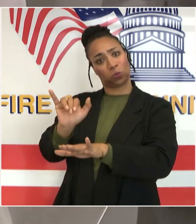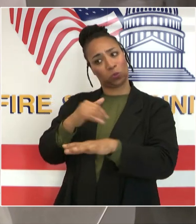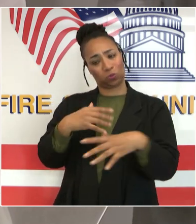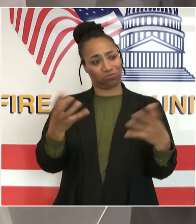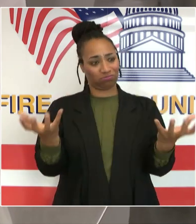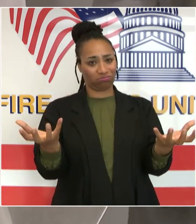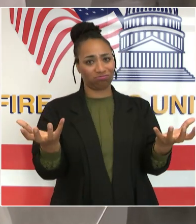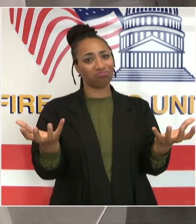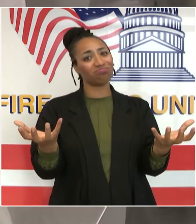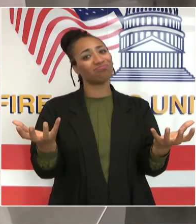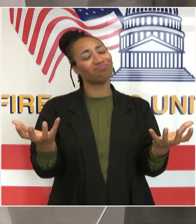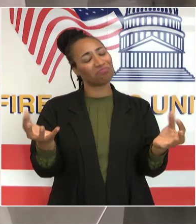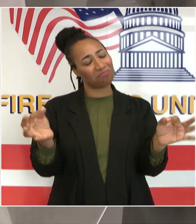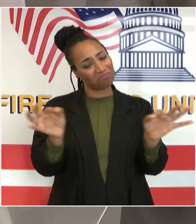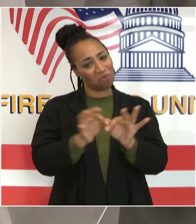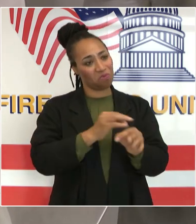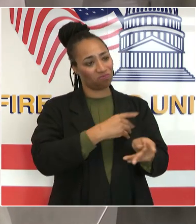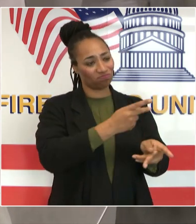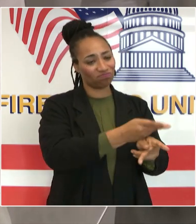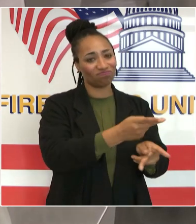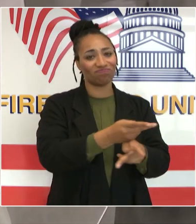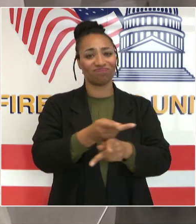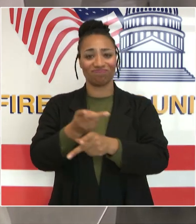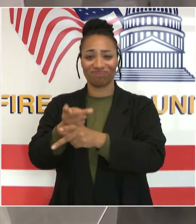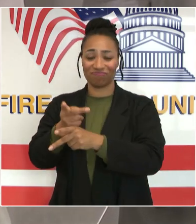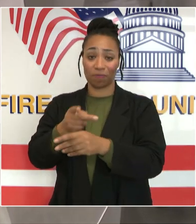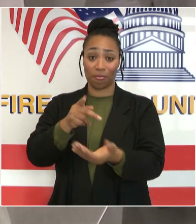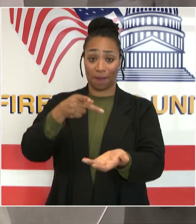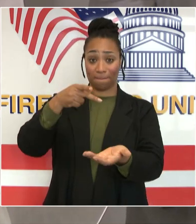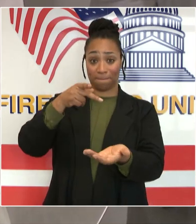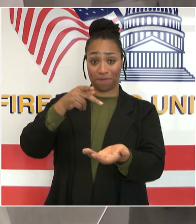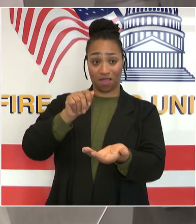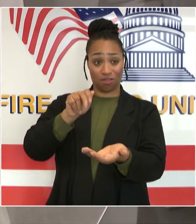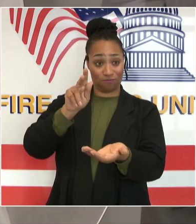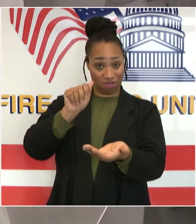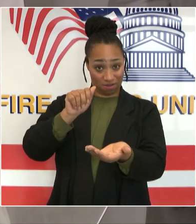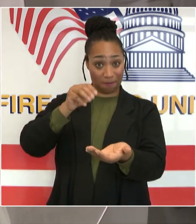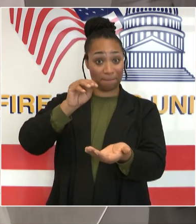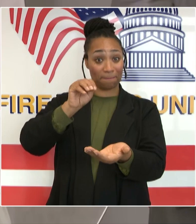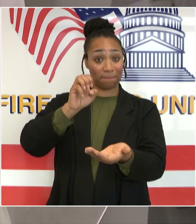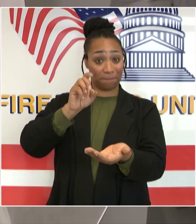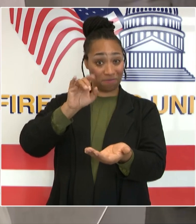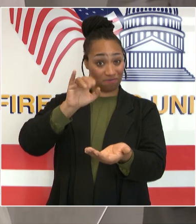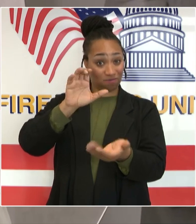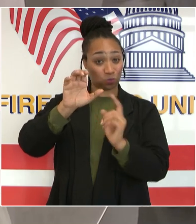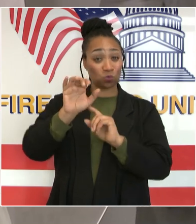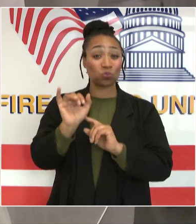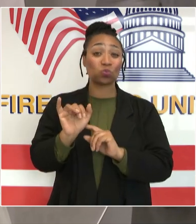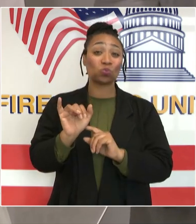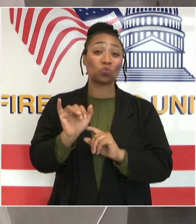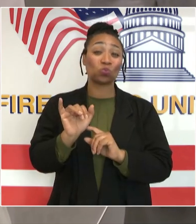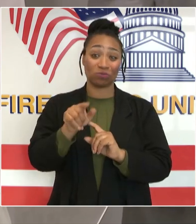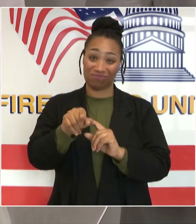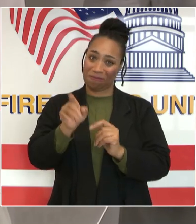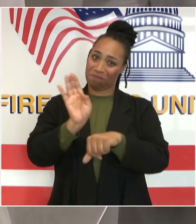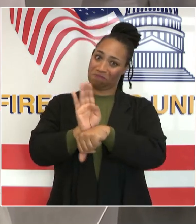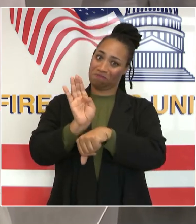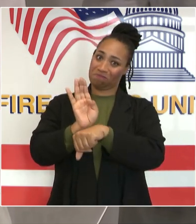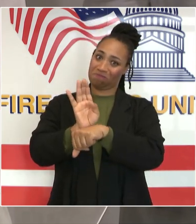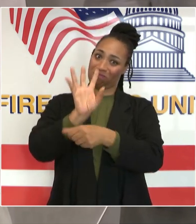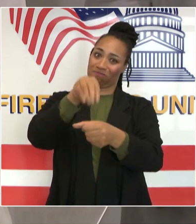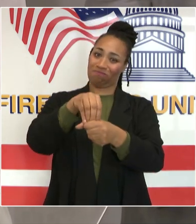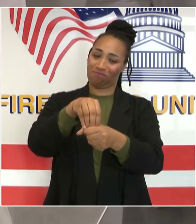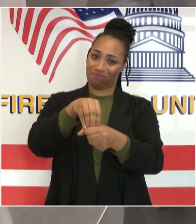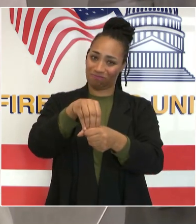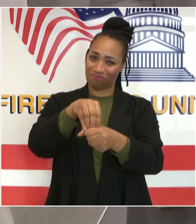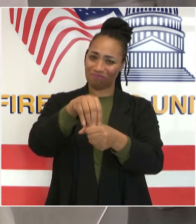Paramedics are essential to our business. And what they do in the field is they act as